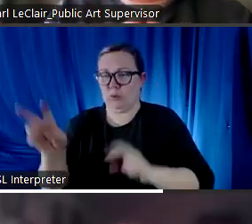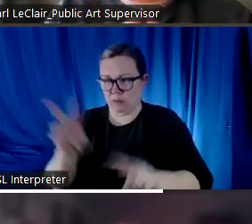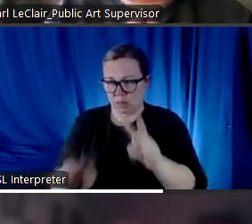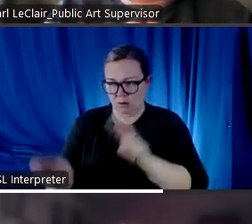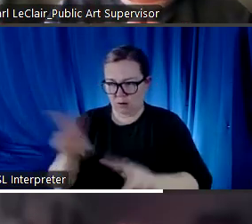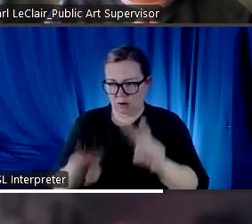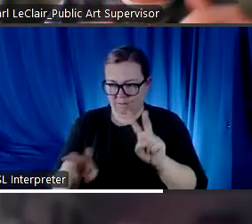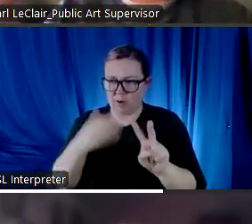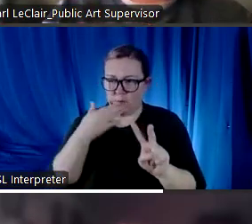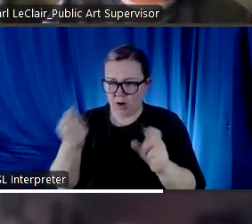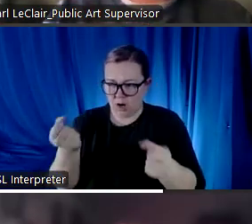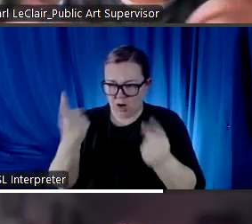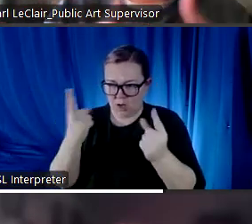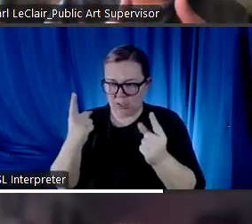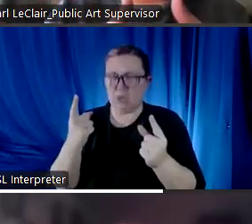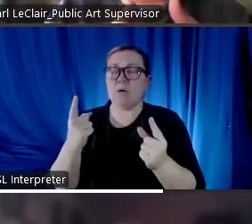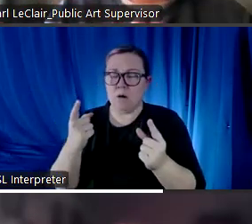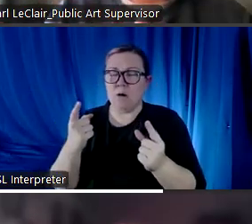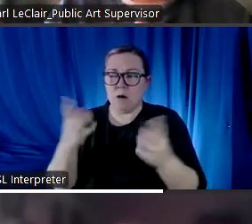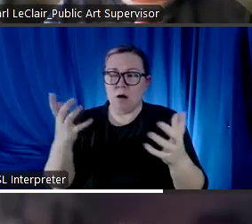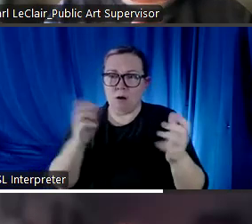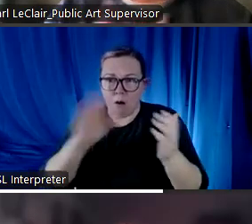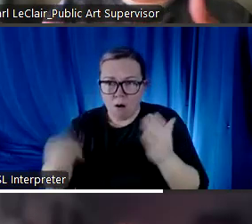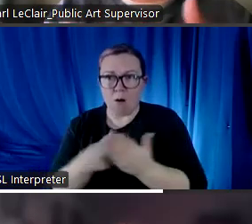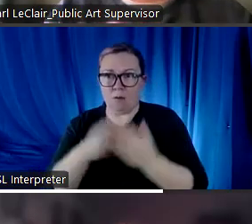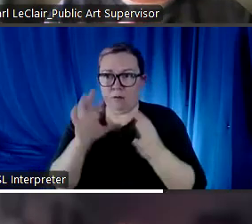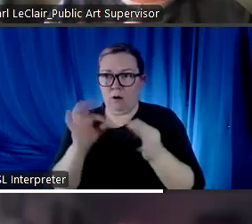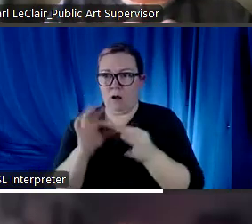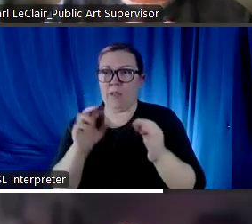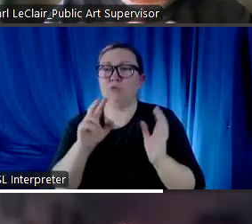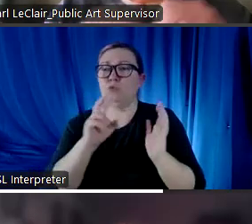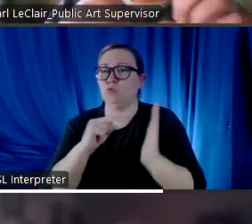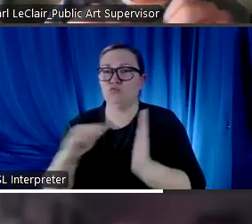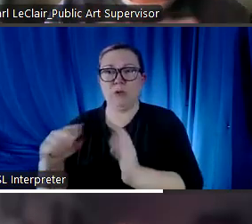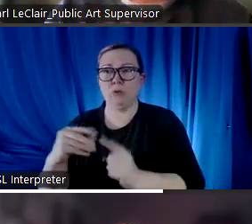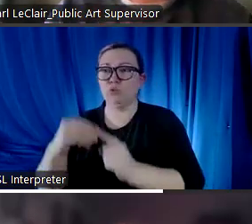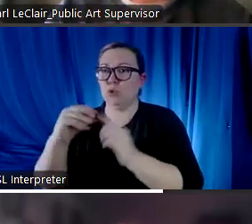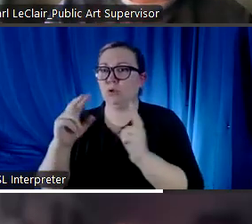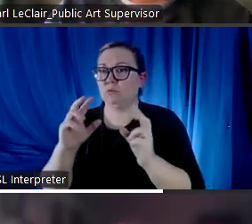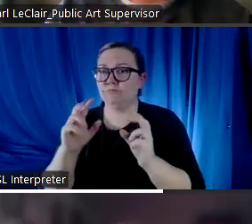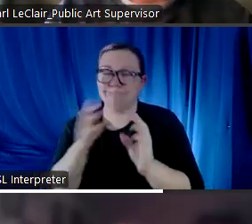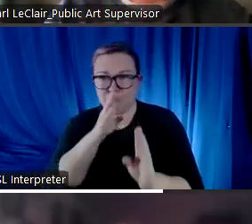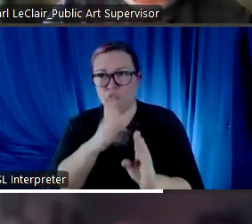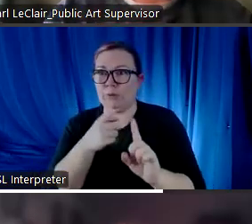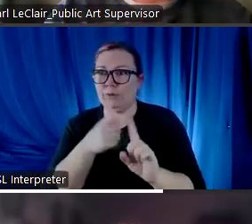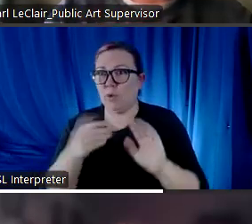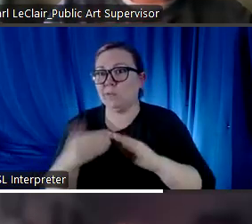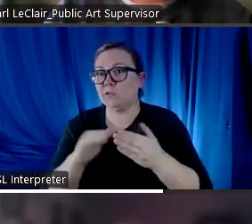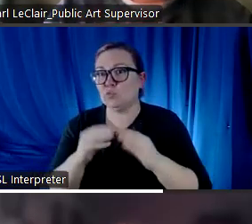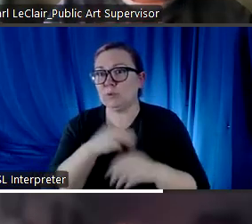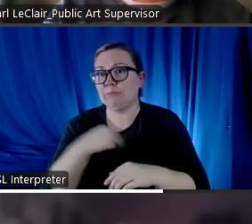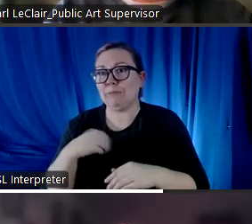of the broad variety of comments that came in and just read those unique comments directly from community members' language as